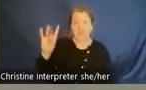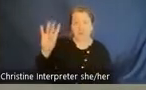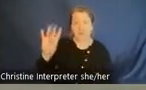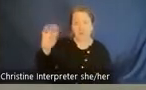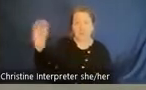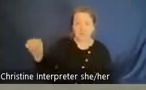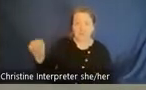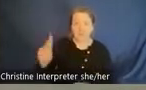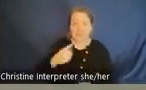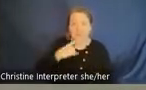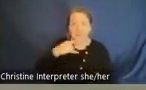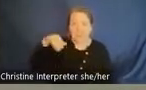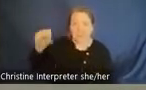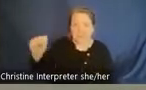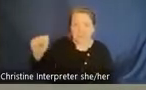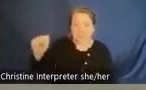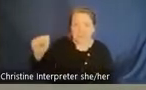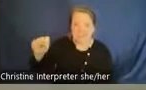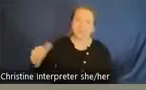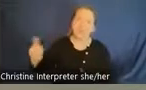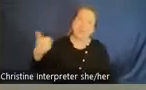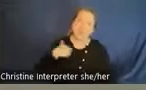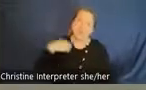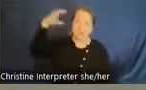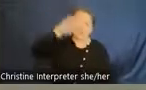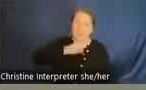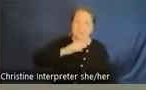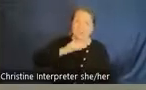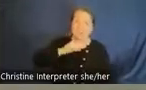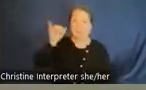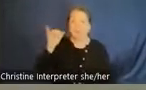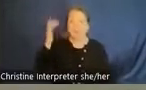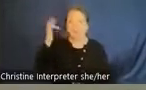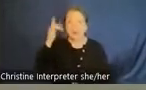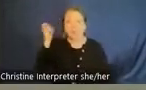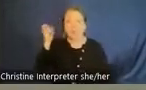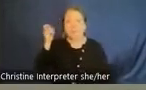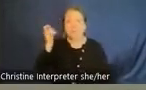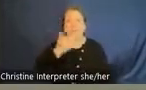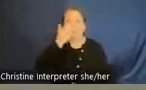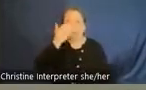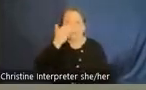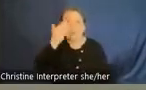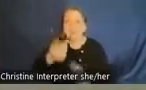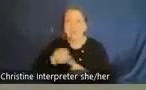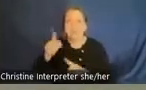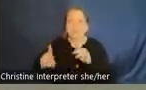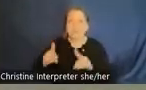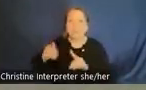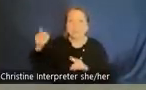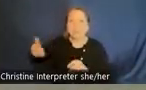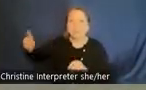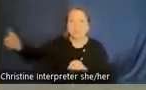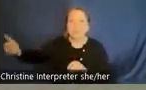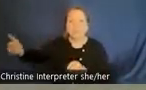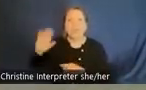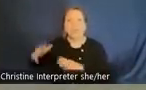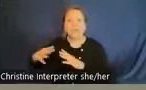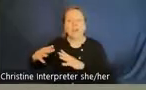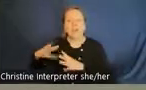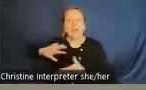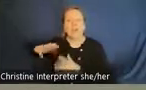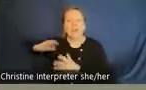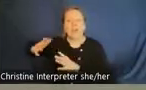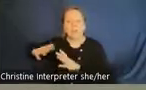yes. And I'm guessing in most cases, this is probably because fragrances from neighbors' laundry vents have become a real